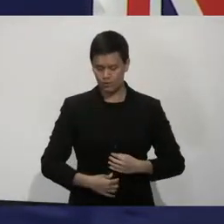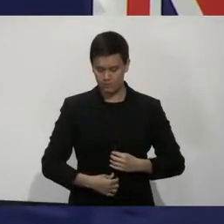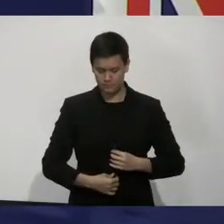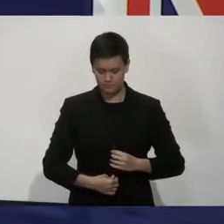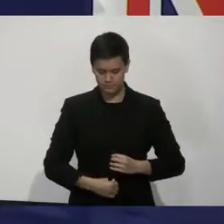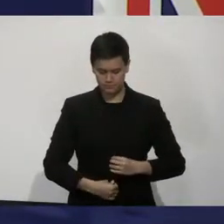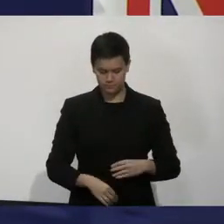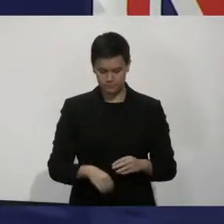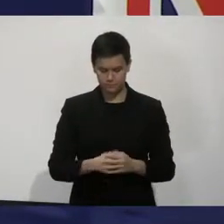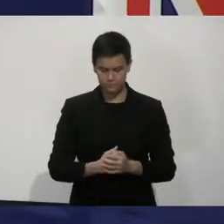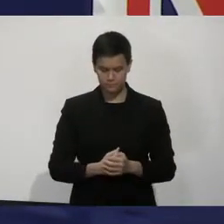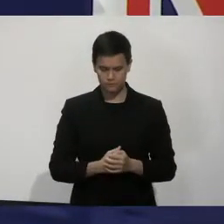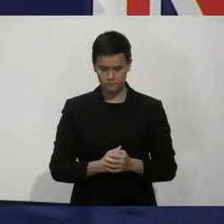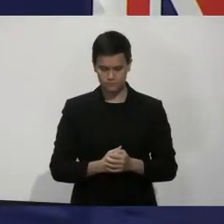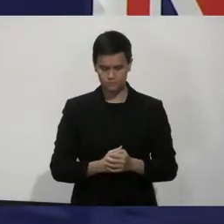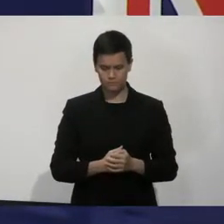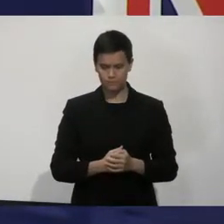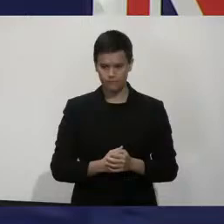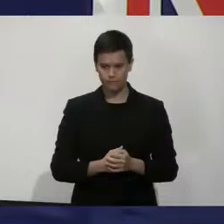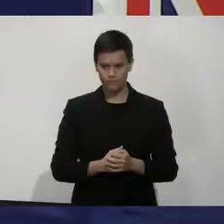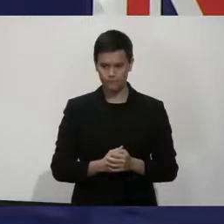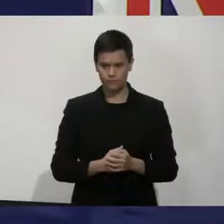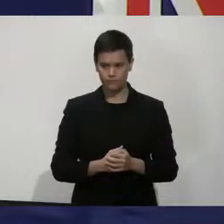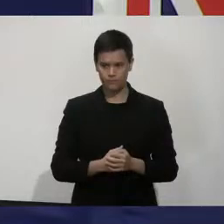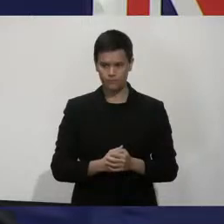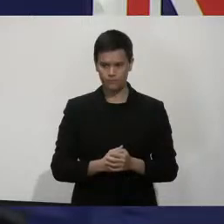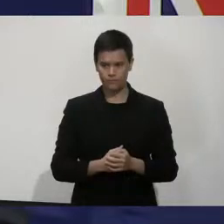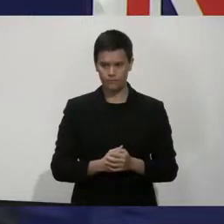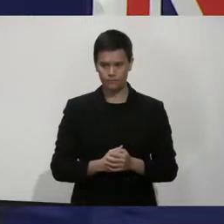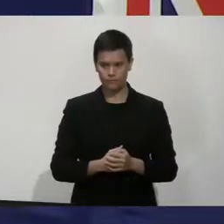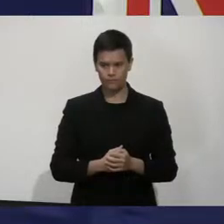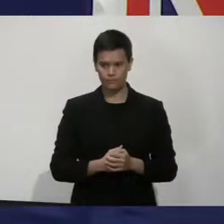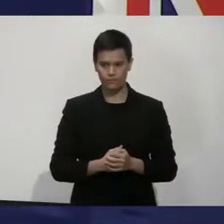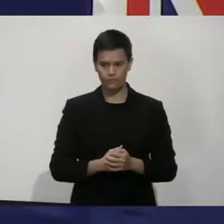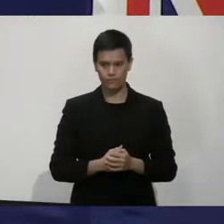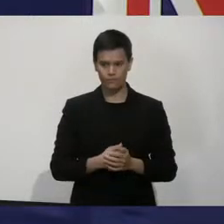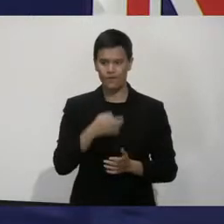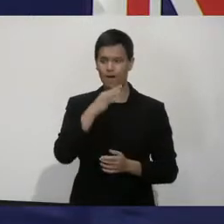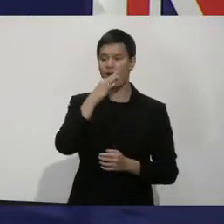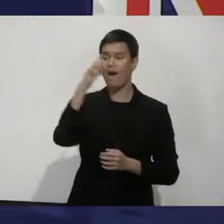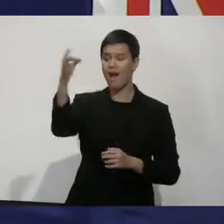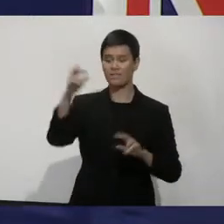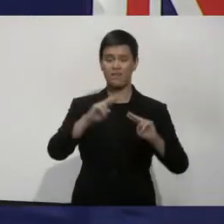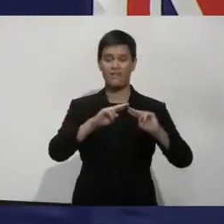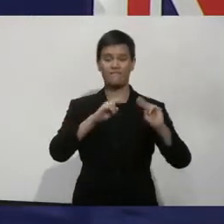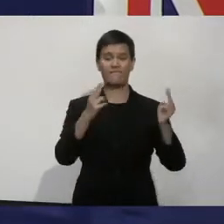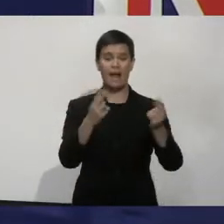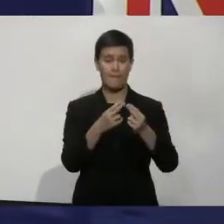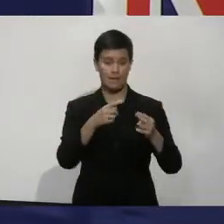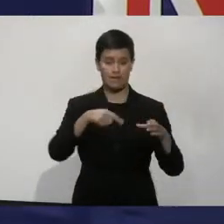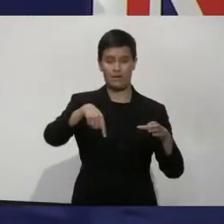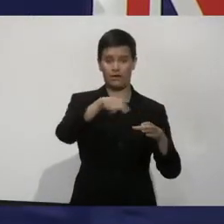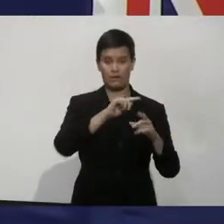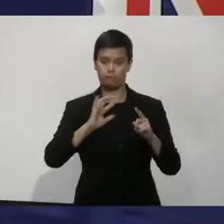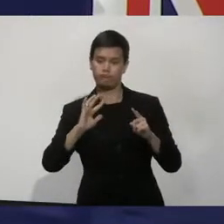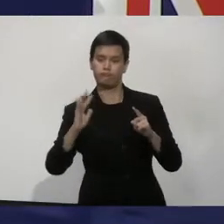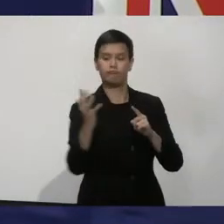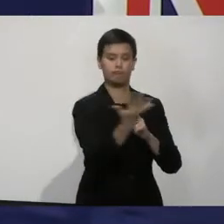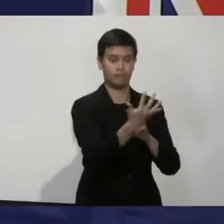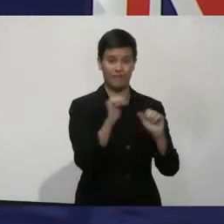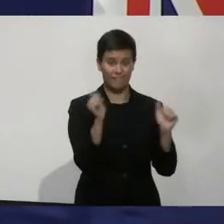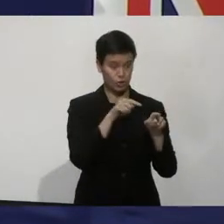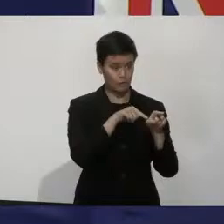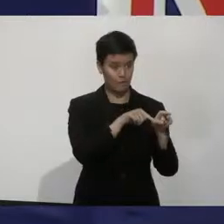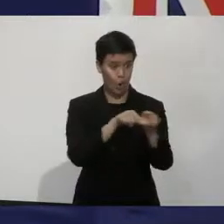been isolated, and both household and workplace close contacts have been tested, and we're waiting results. Just on